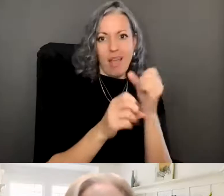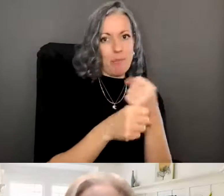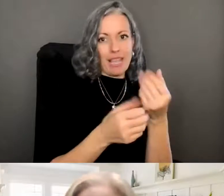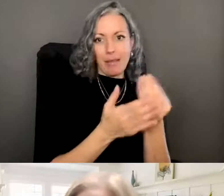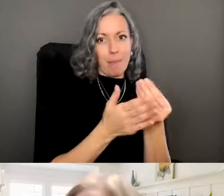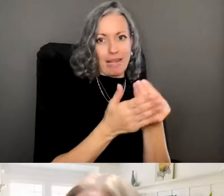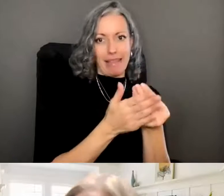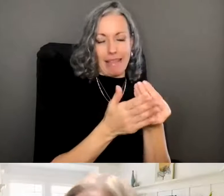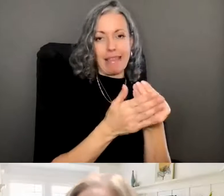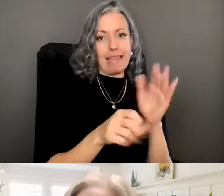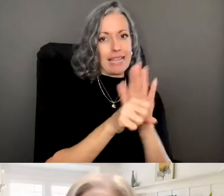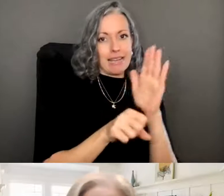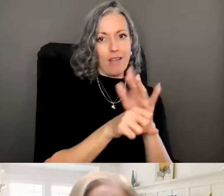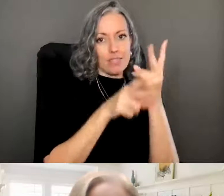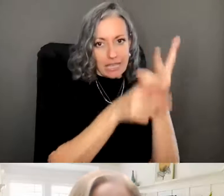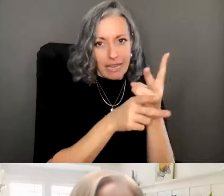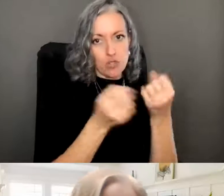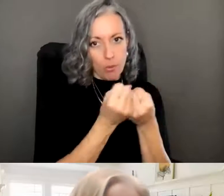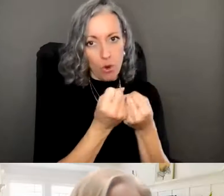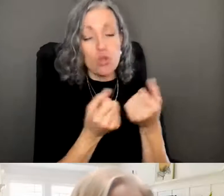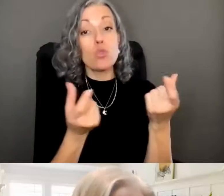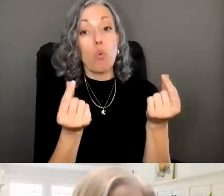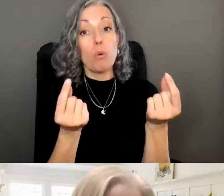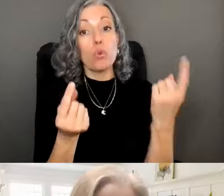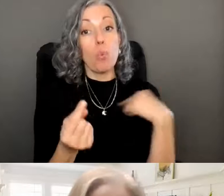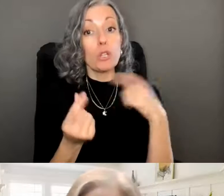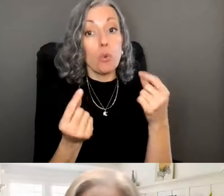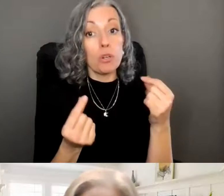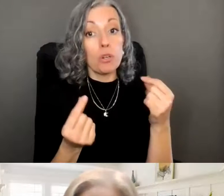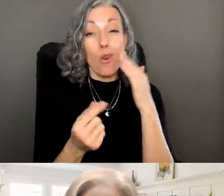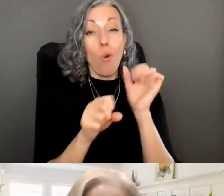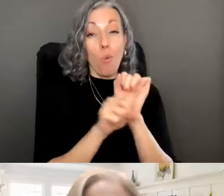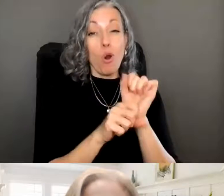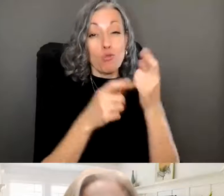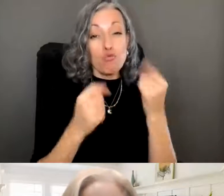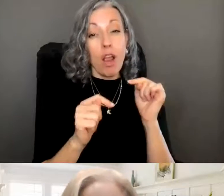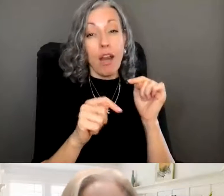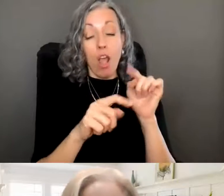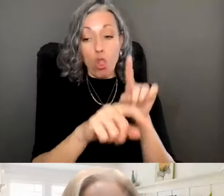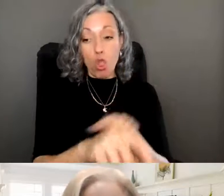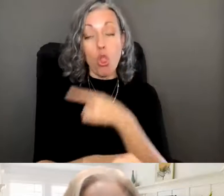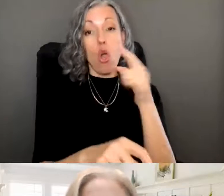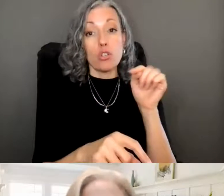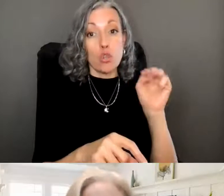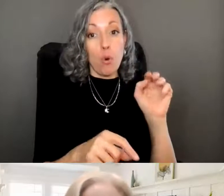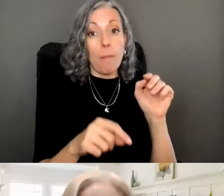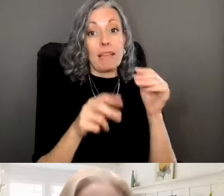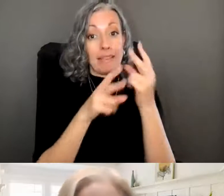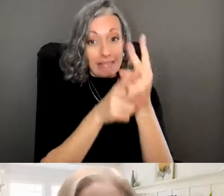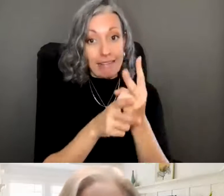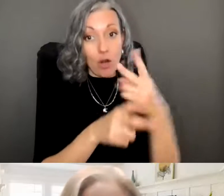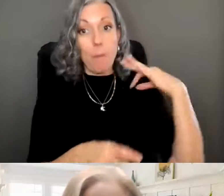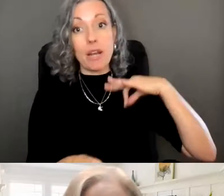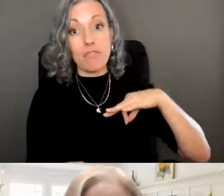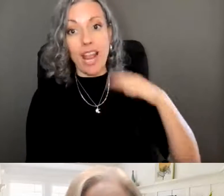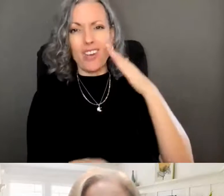afford care and support. So what are we doing for them? So I know there's been work on trying to create a long-term care benefit here in California. I realize